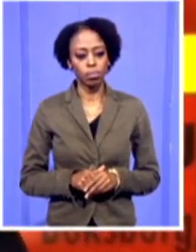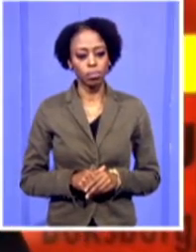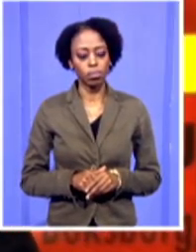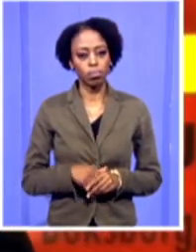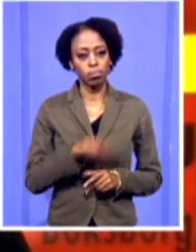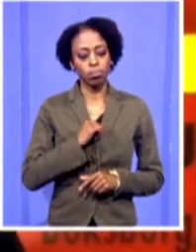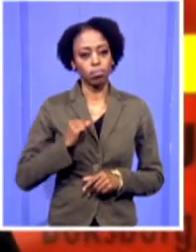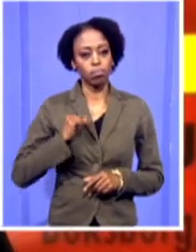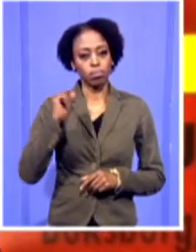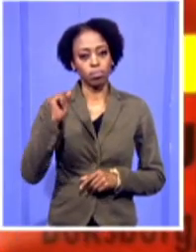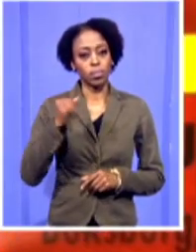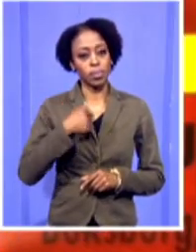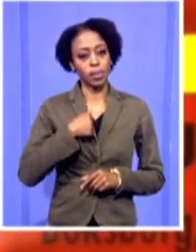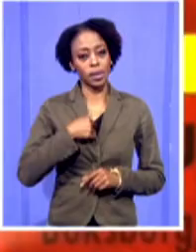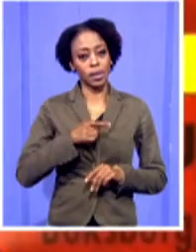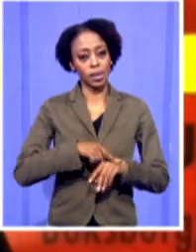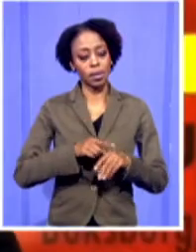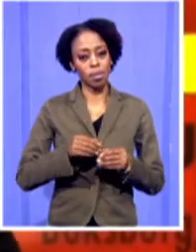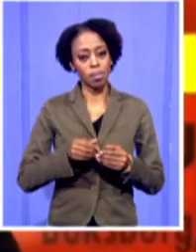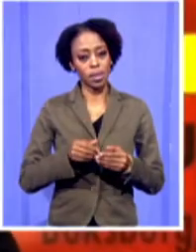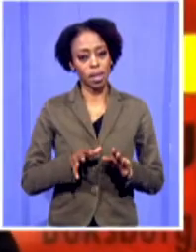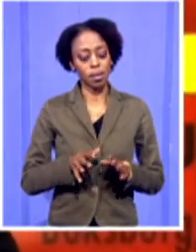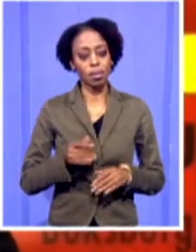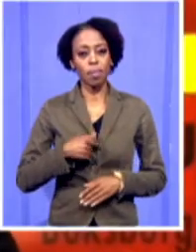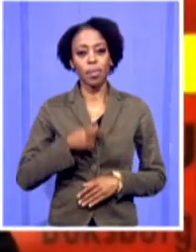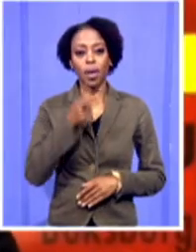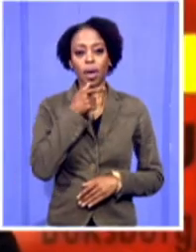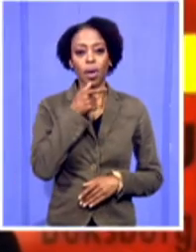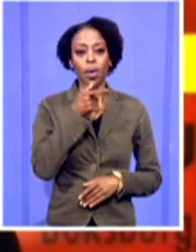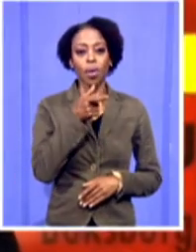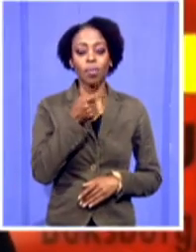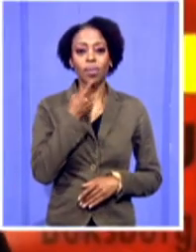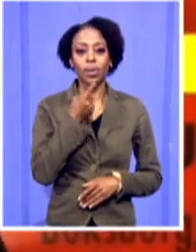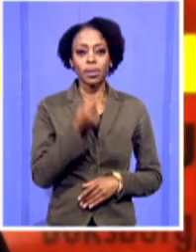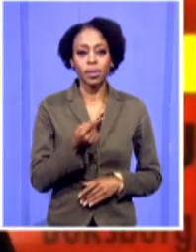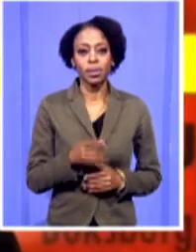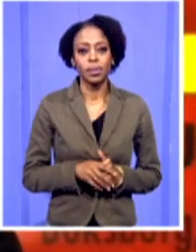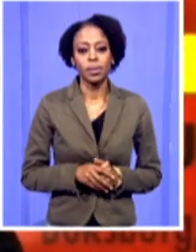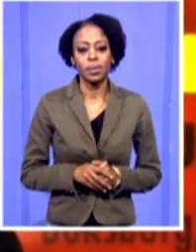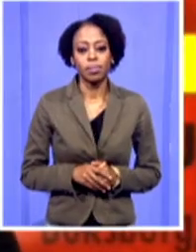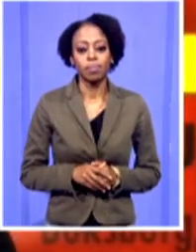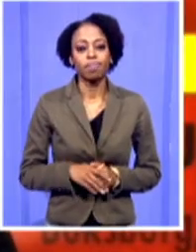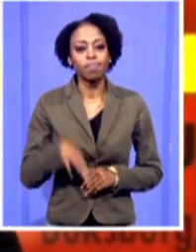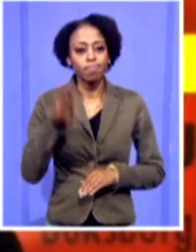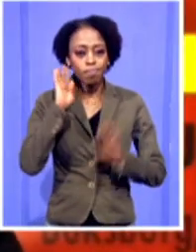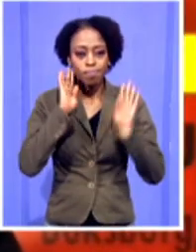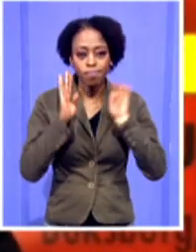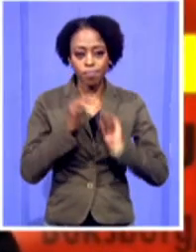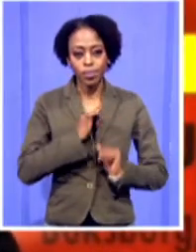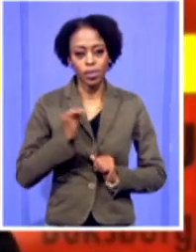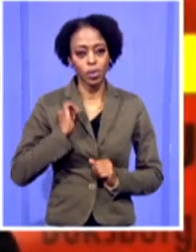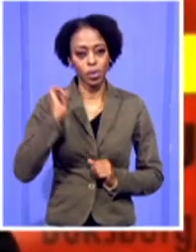Comrades, when I started this, I said, we will listen to COSATU.